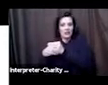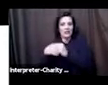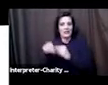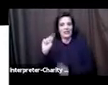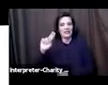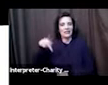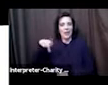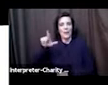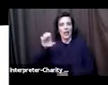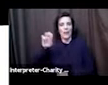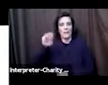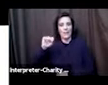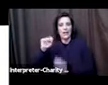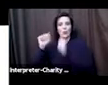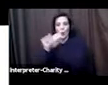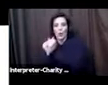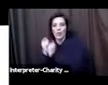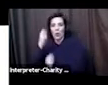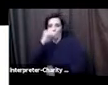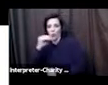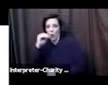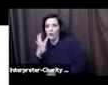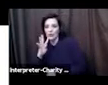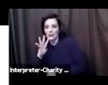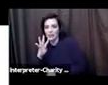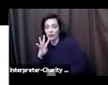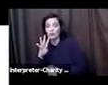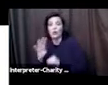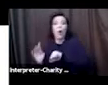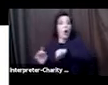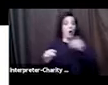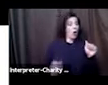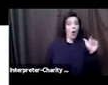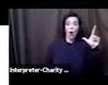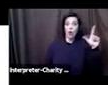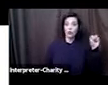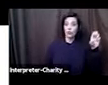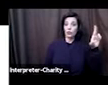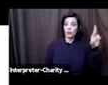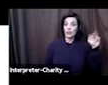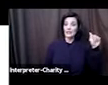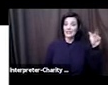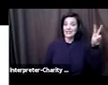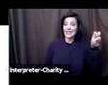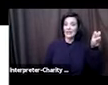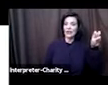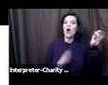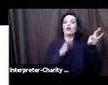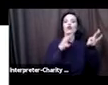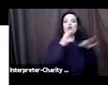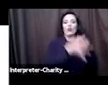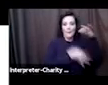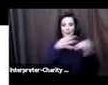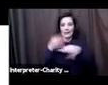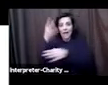existing speech. And then when AAC is alternative, it is used in place of oral speech, or speech that is absent or